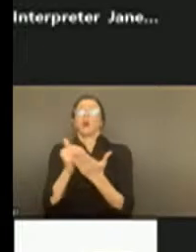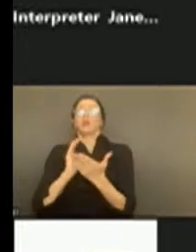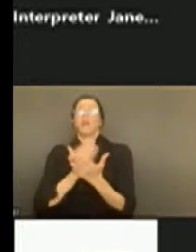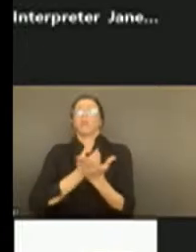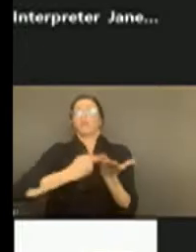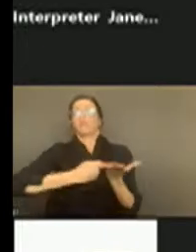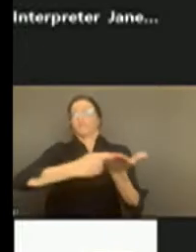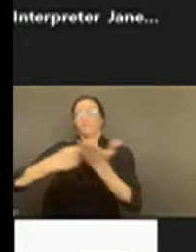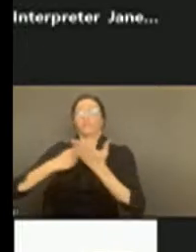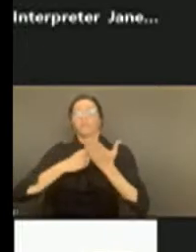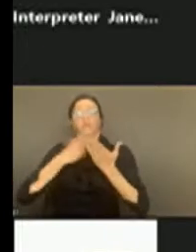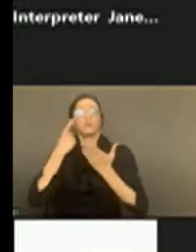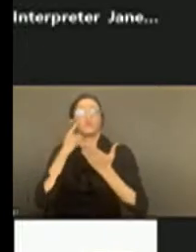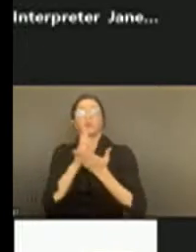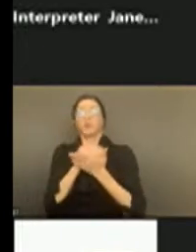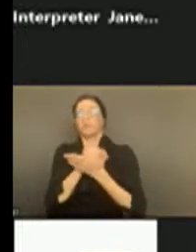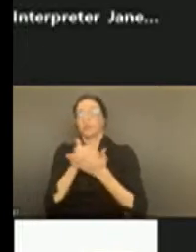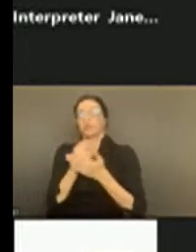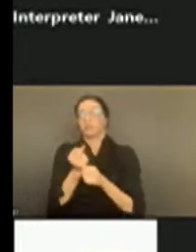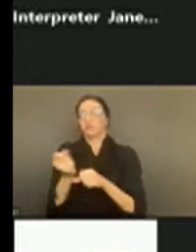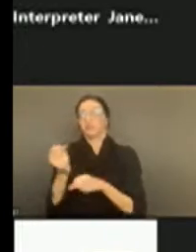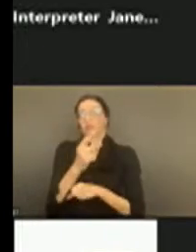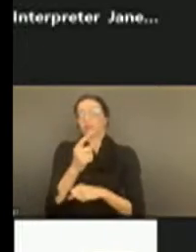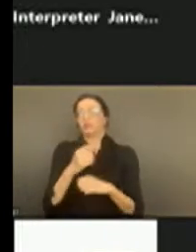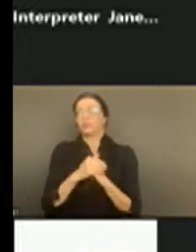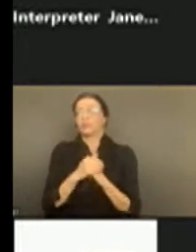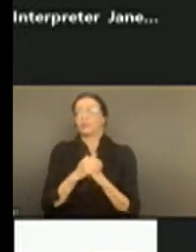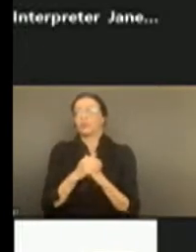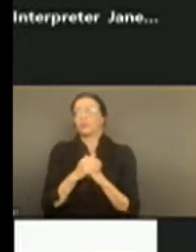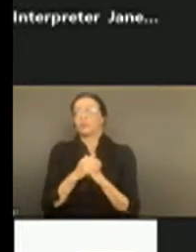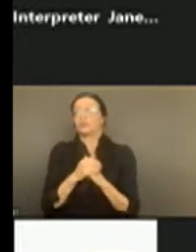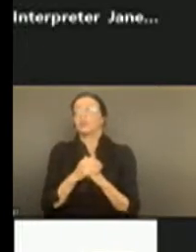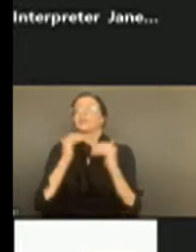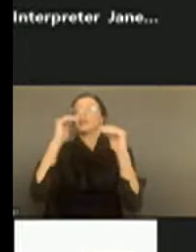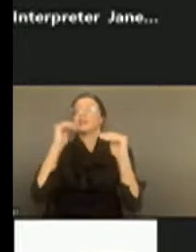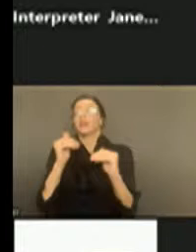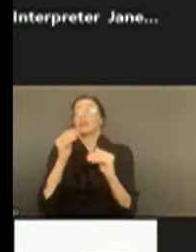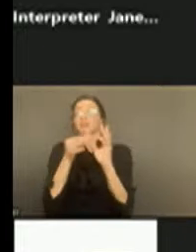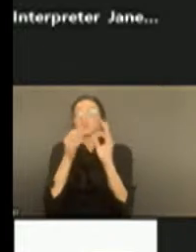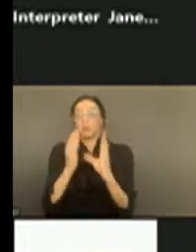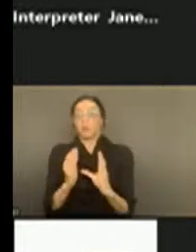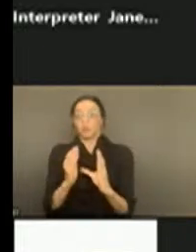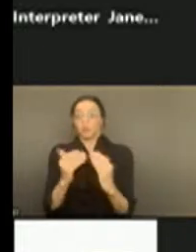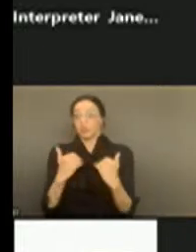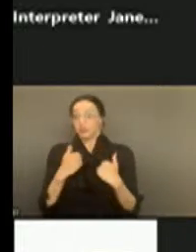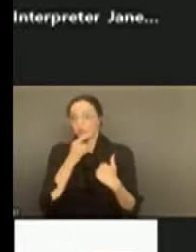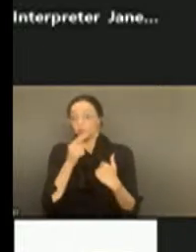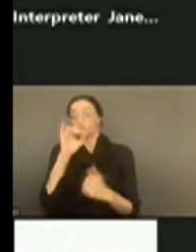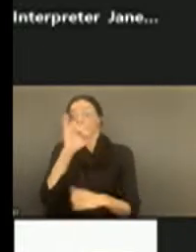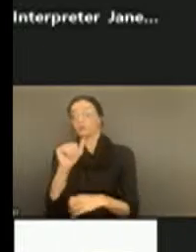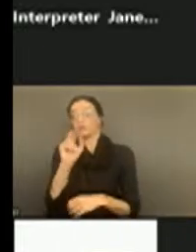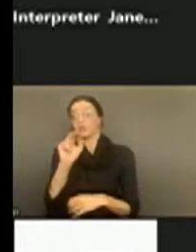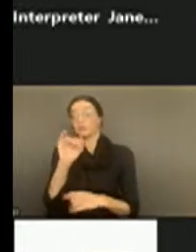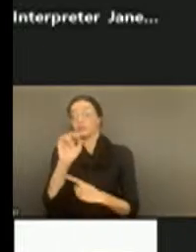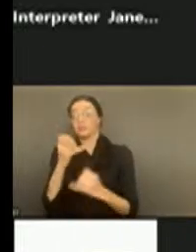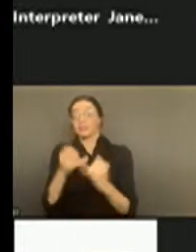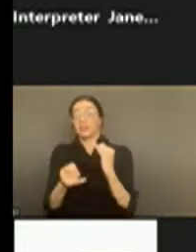next speaker I have is Genevieve Klaus. Genevieve Klaus, please unmute